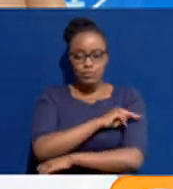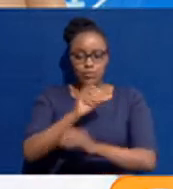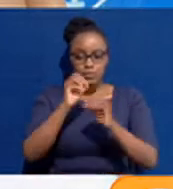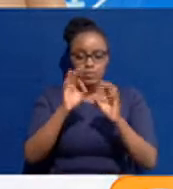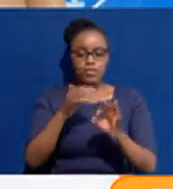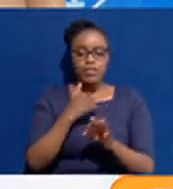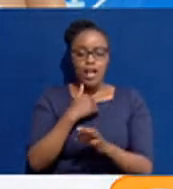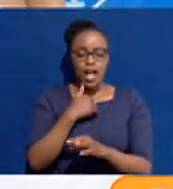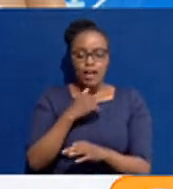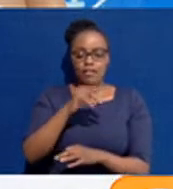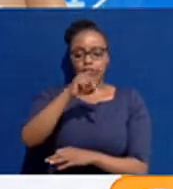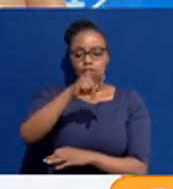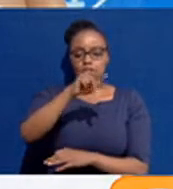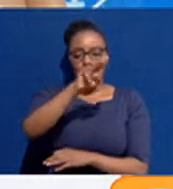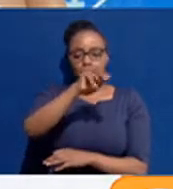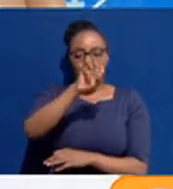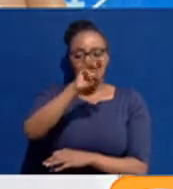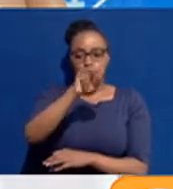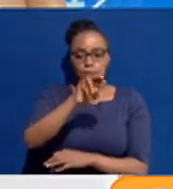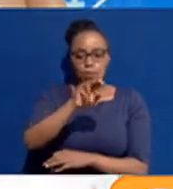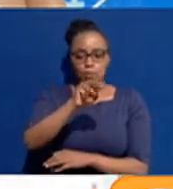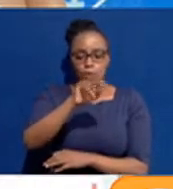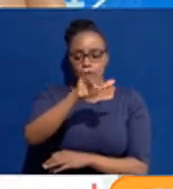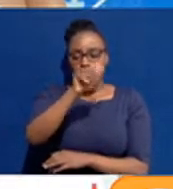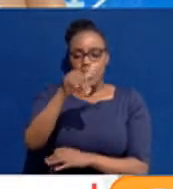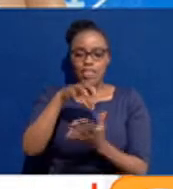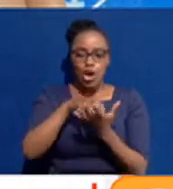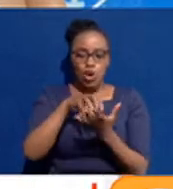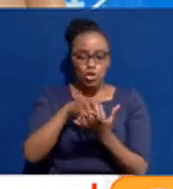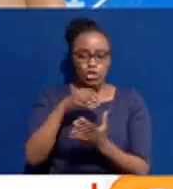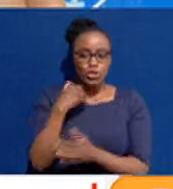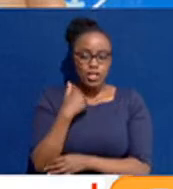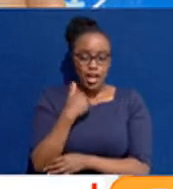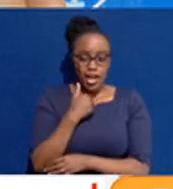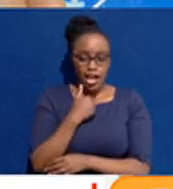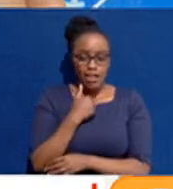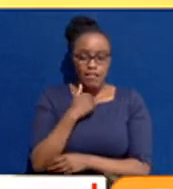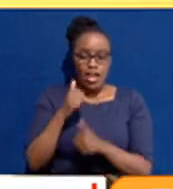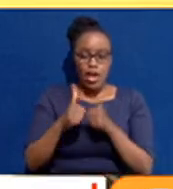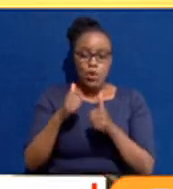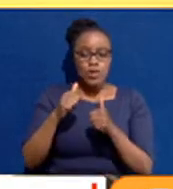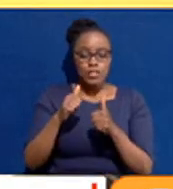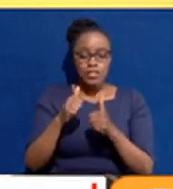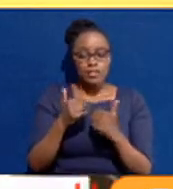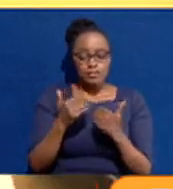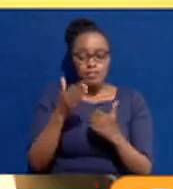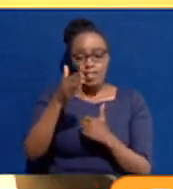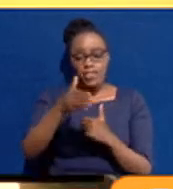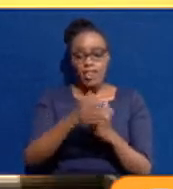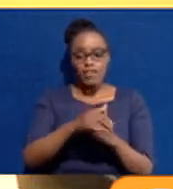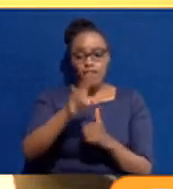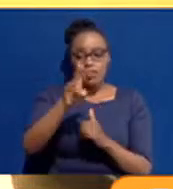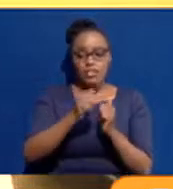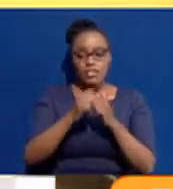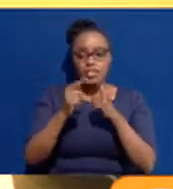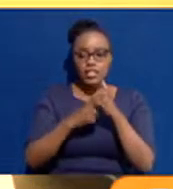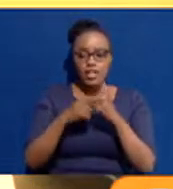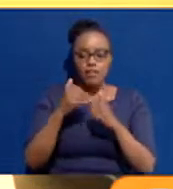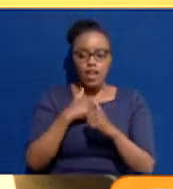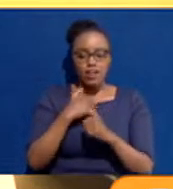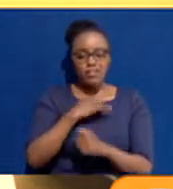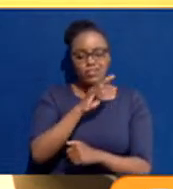a pneumonia, they are told you have other conditions, and TB is missed. In 2018, we had around 435